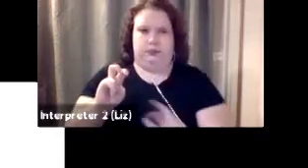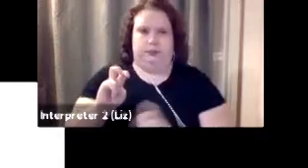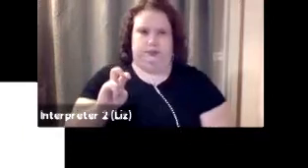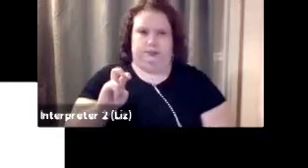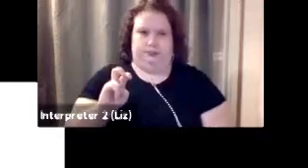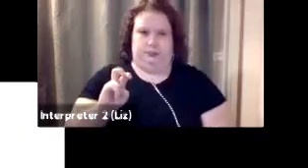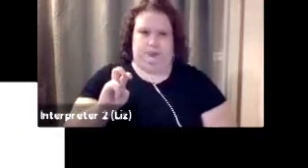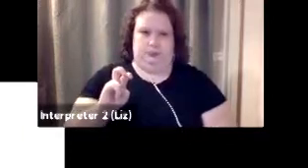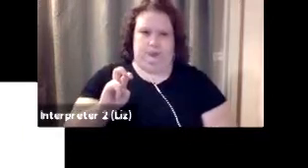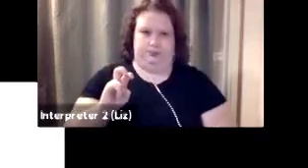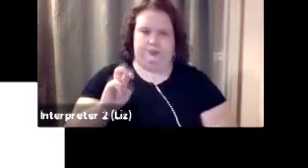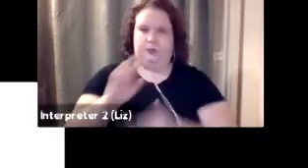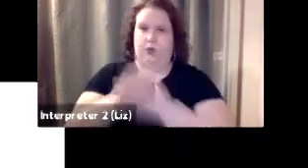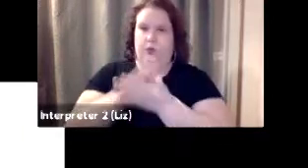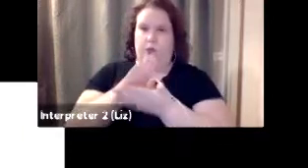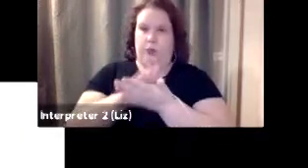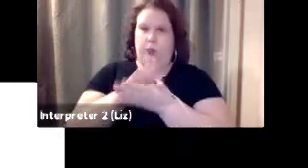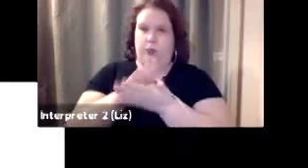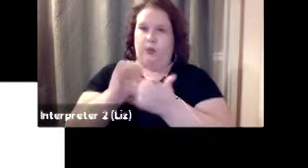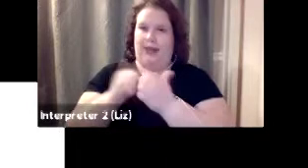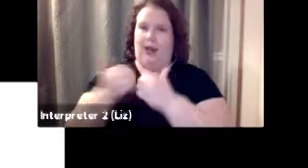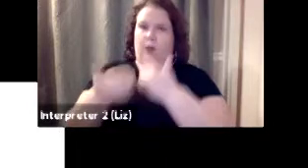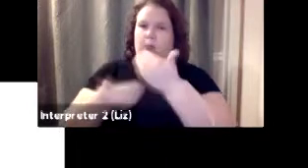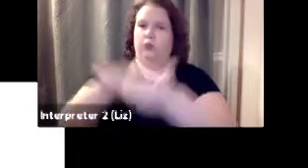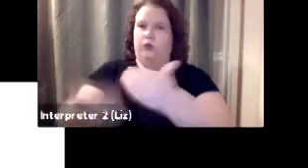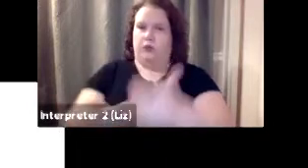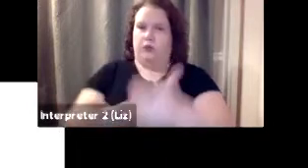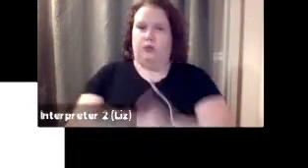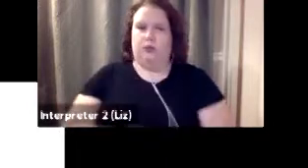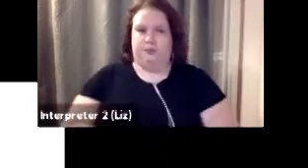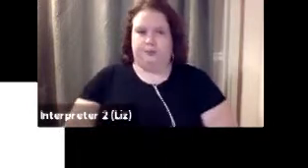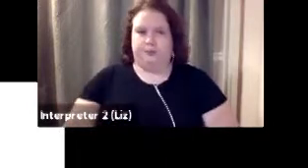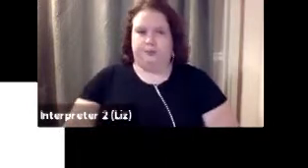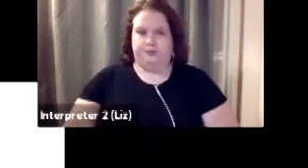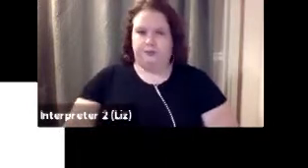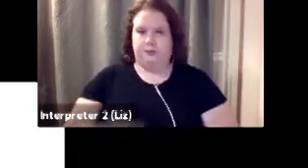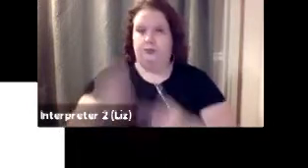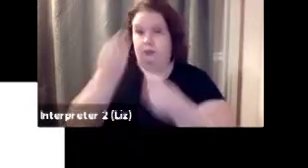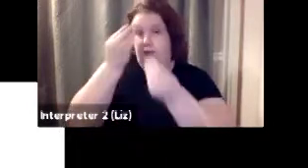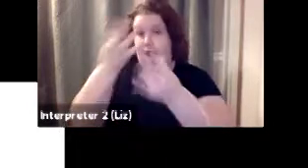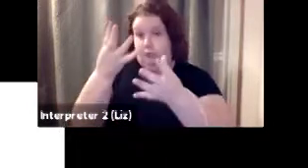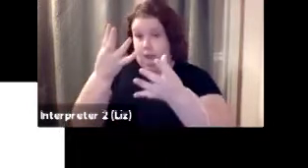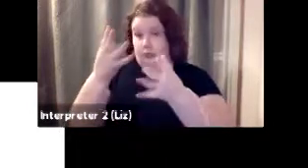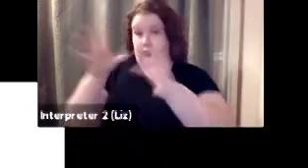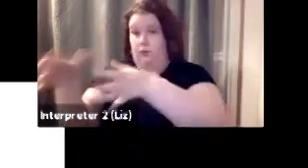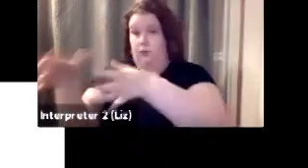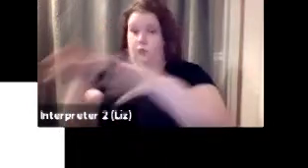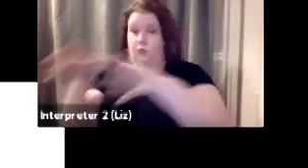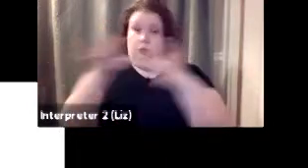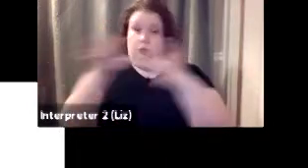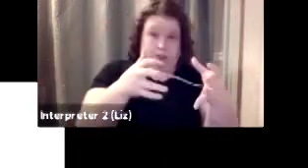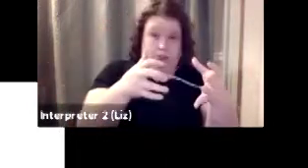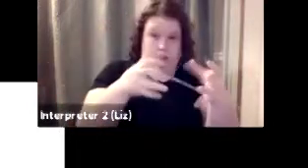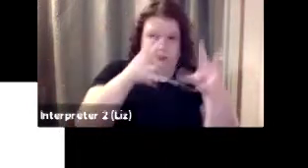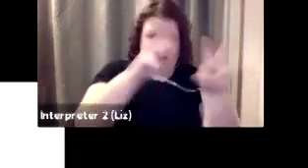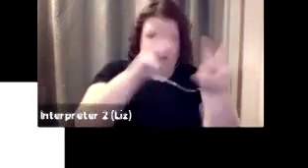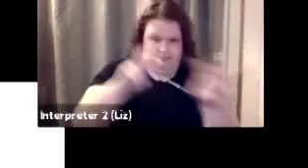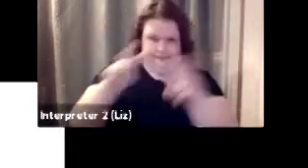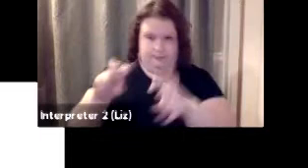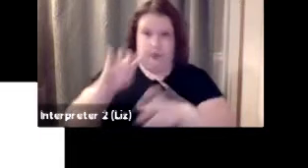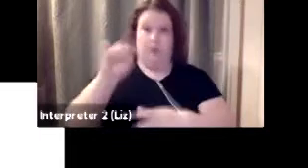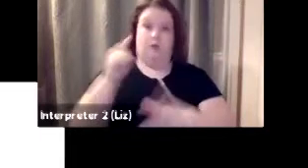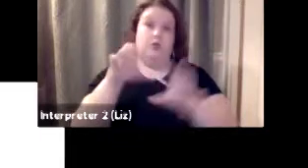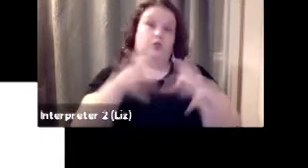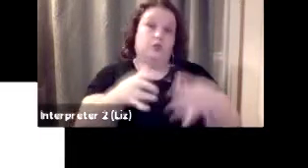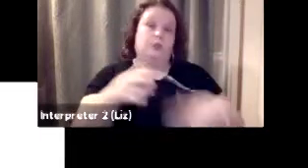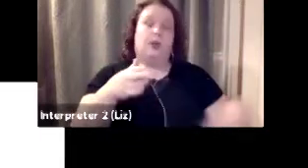forward. So again, kind of aggregating that data, we would identify two groups of schools. Uh, one, the first group would be a